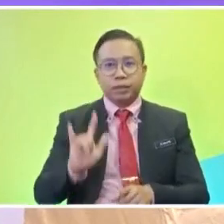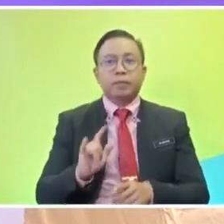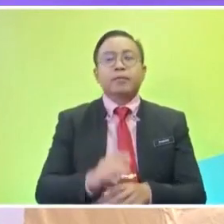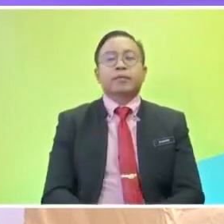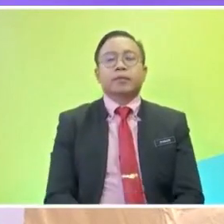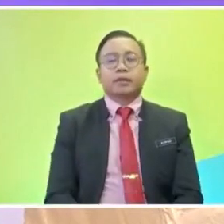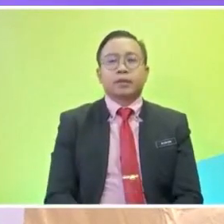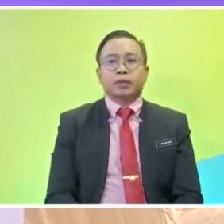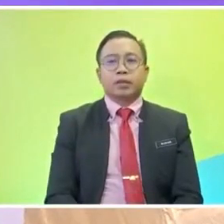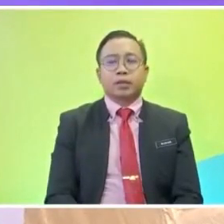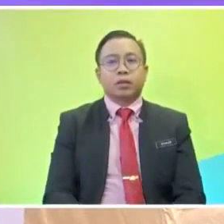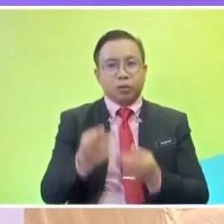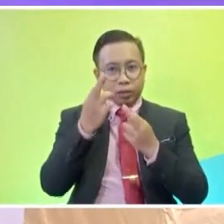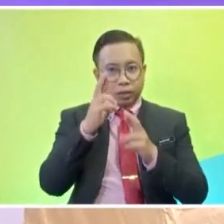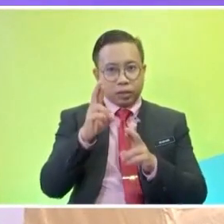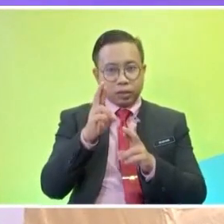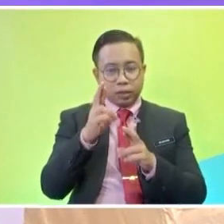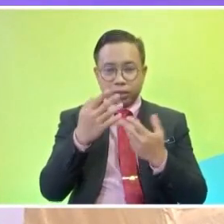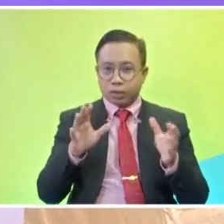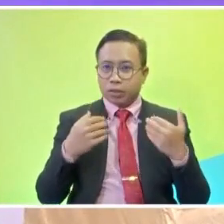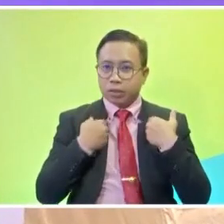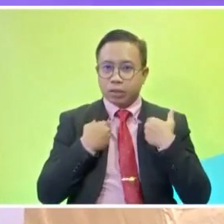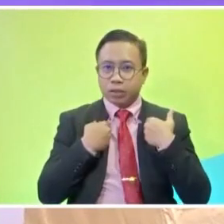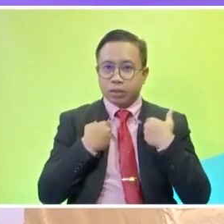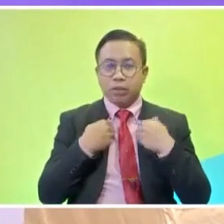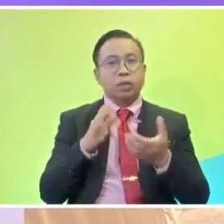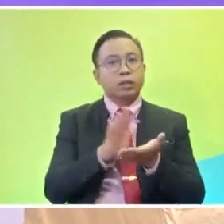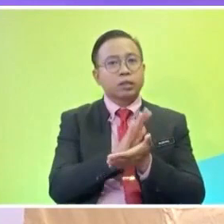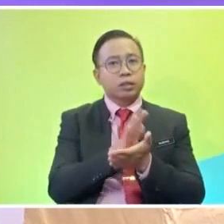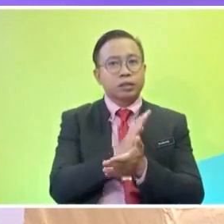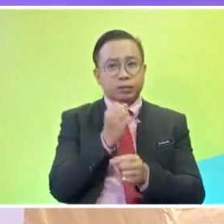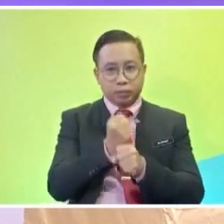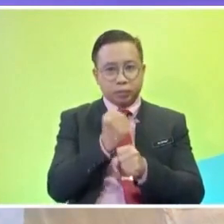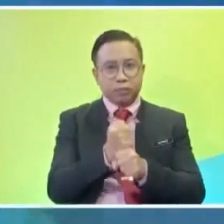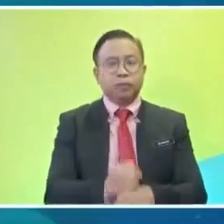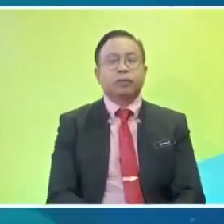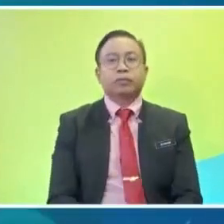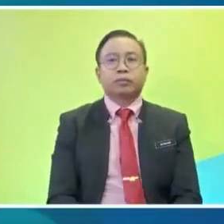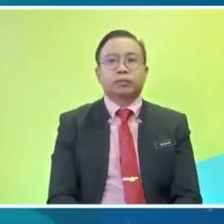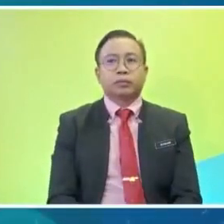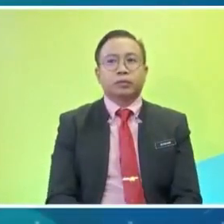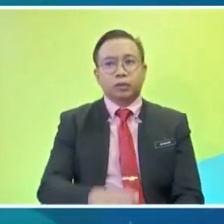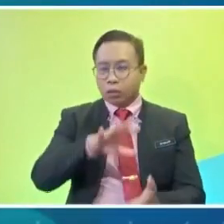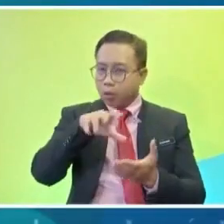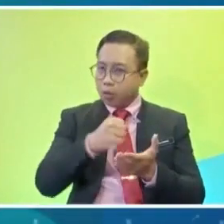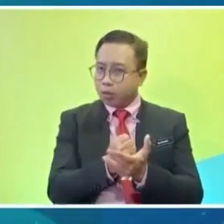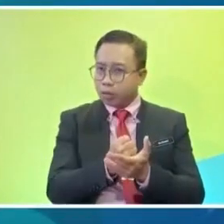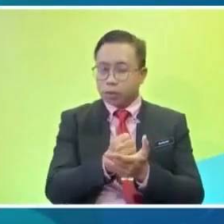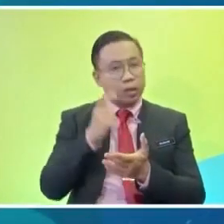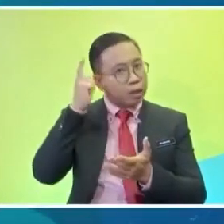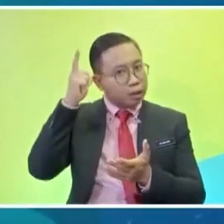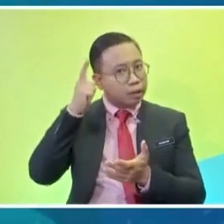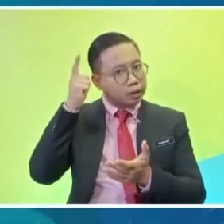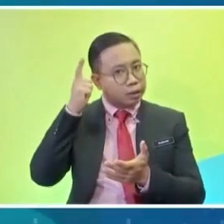And with you, you already have a worksheet with you. Can you please show me the worksheet? Okay? All right. So all you have to do, you have to